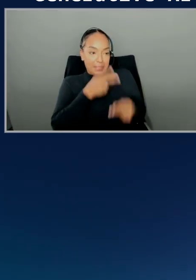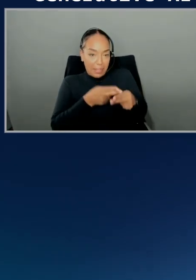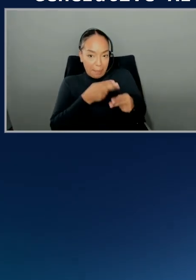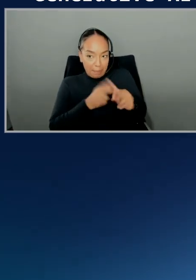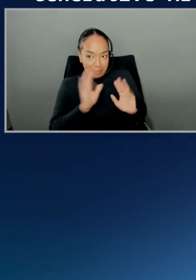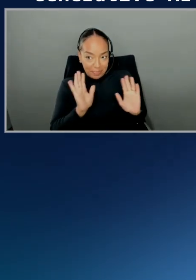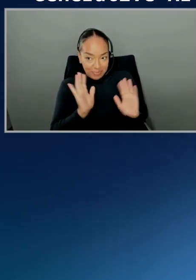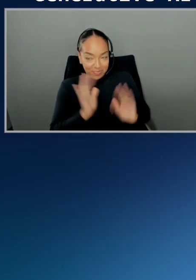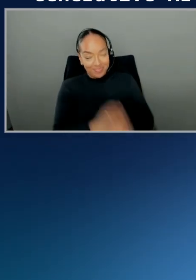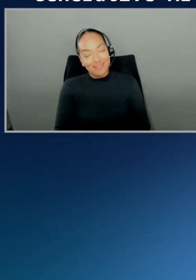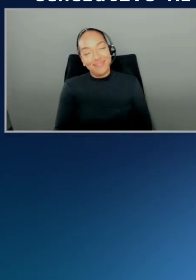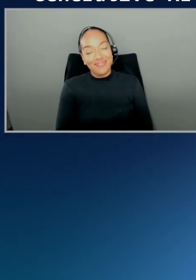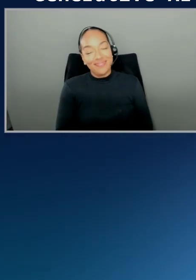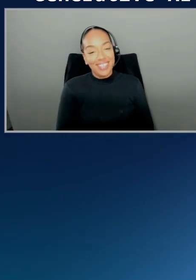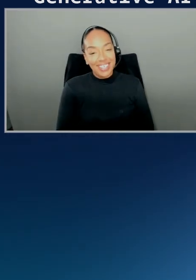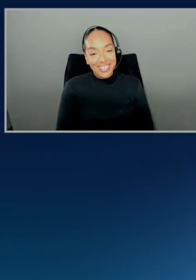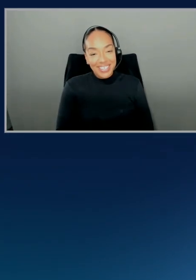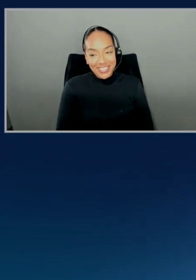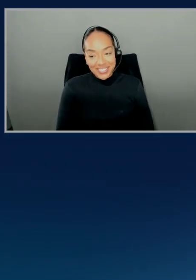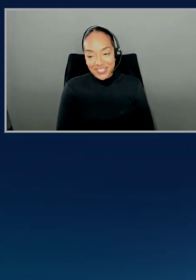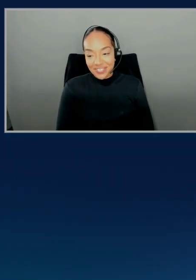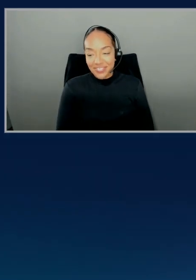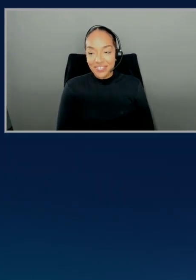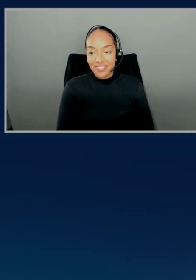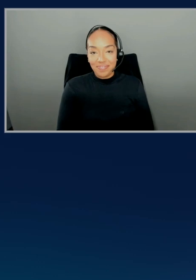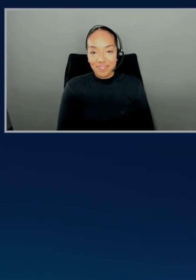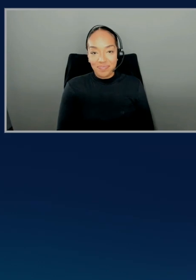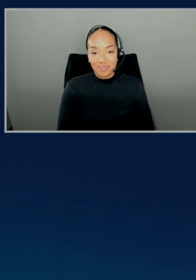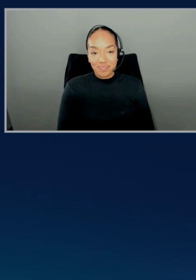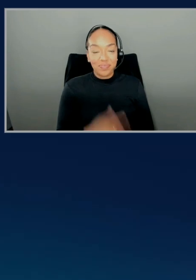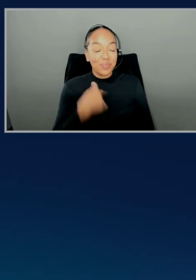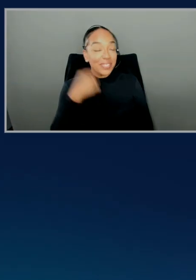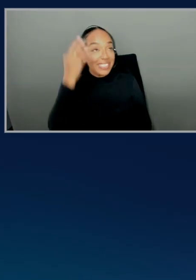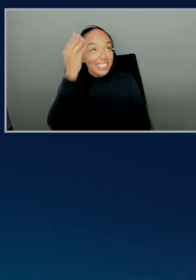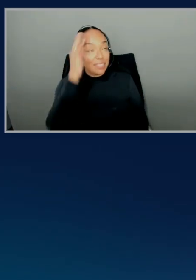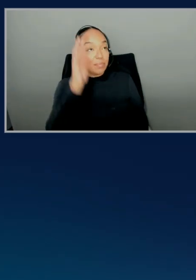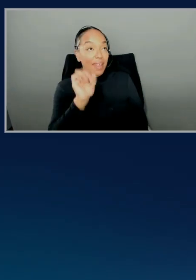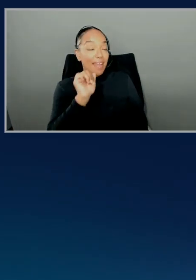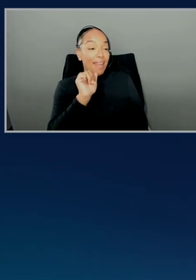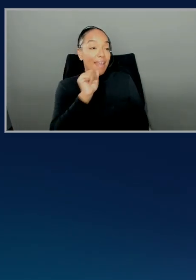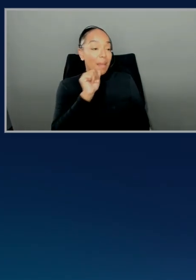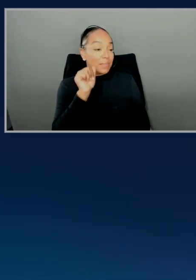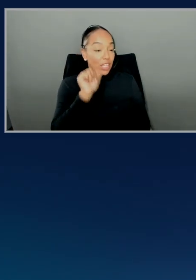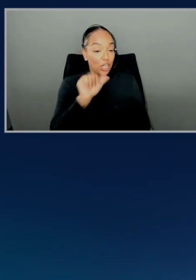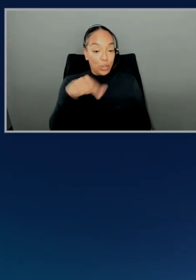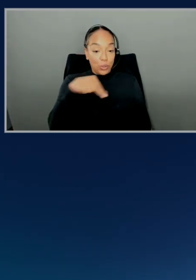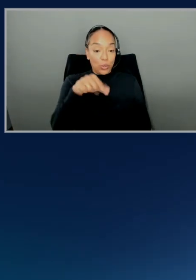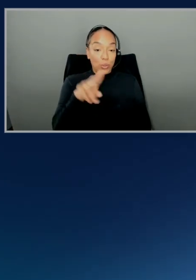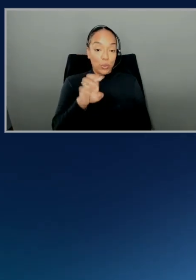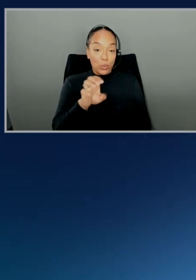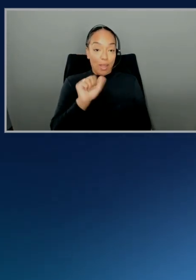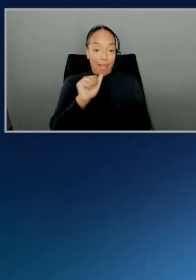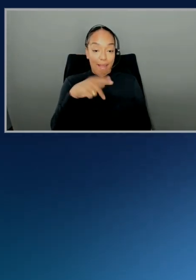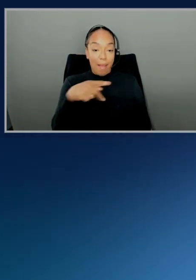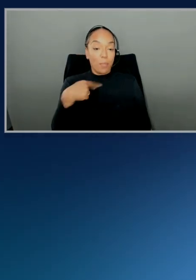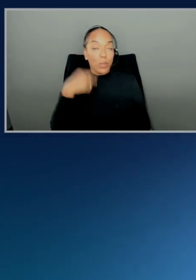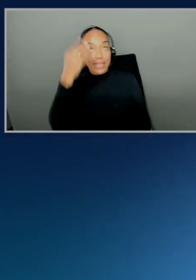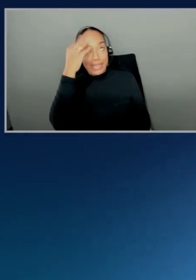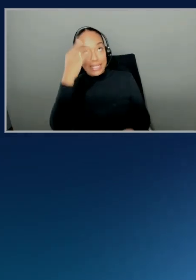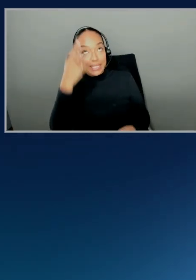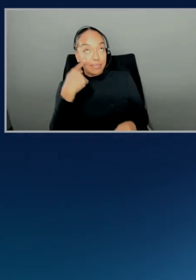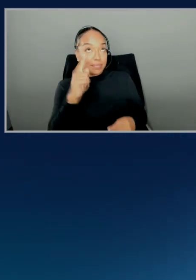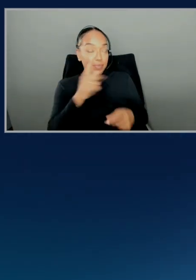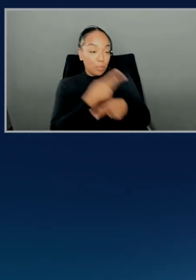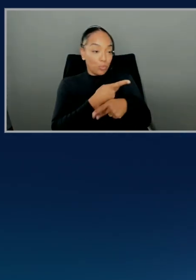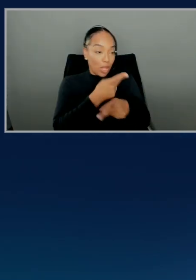You didn't So, name it. when we're thinking of Amazon Q Apps, and we're thinking about productivity, right? We've